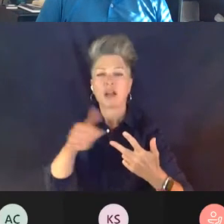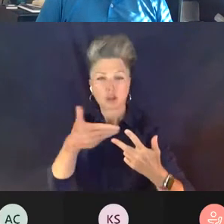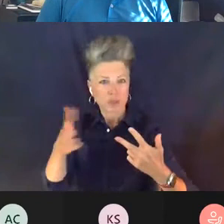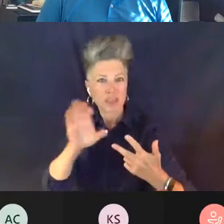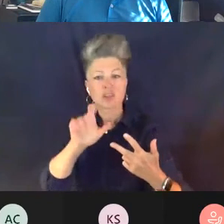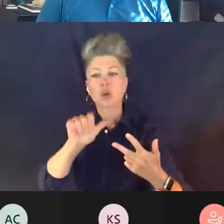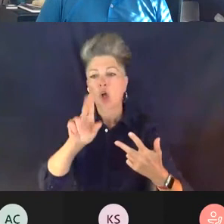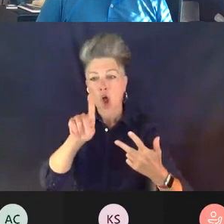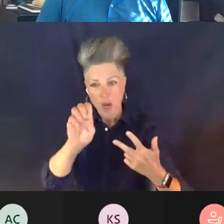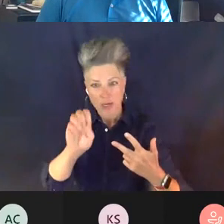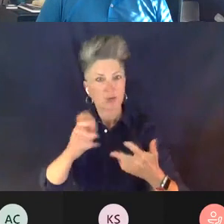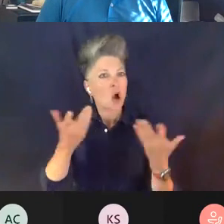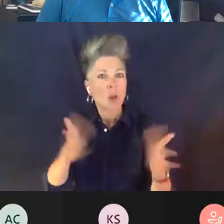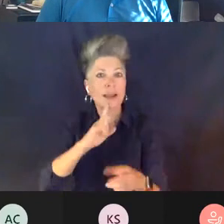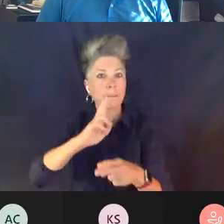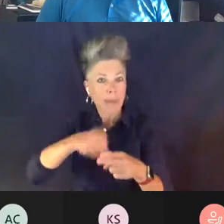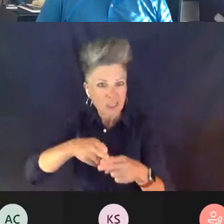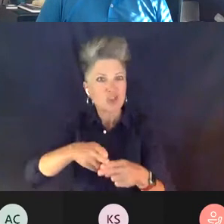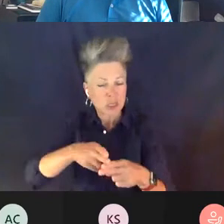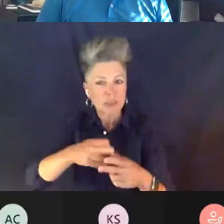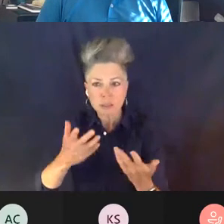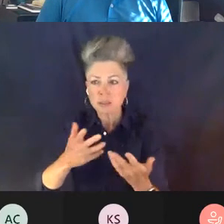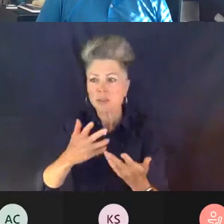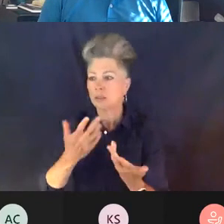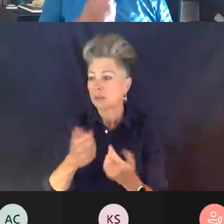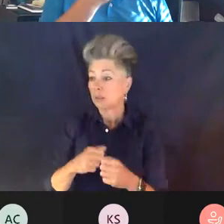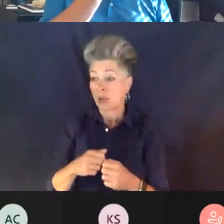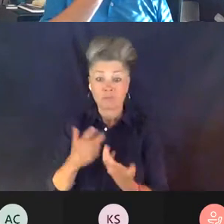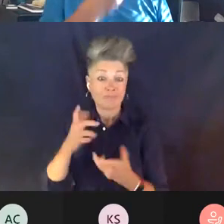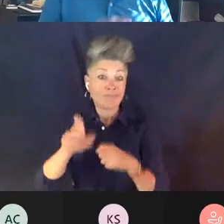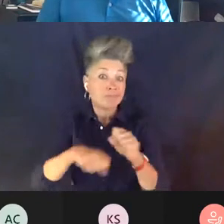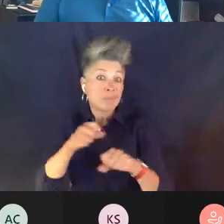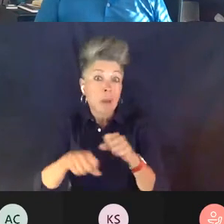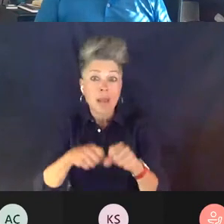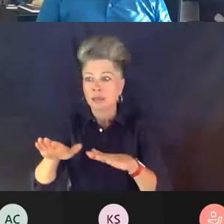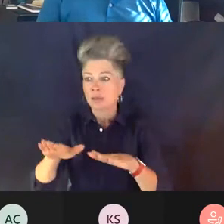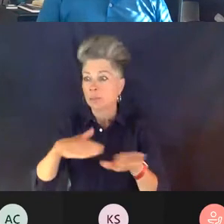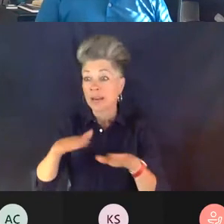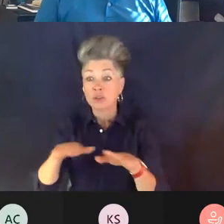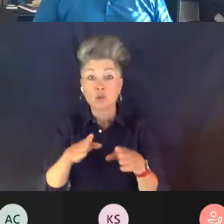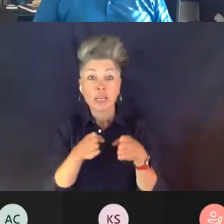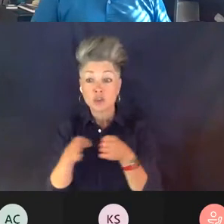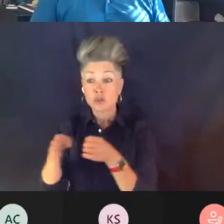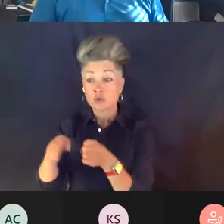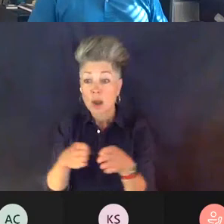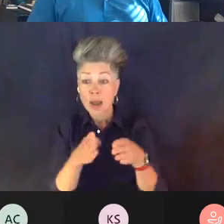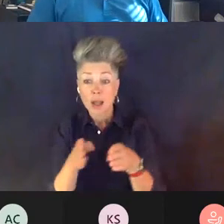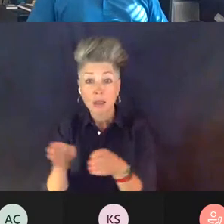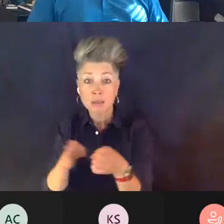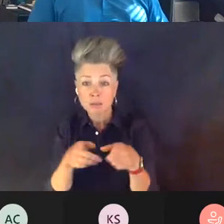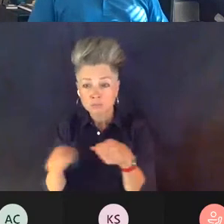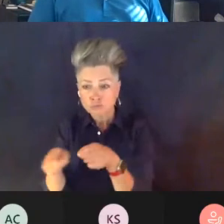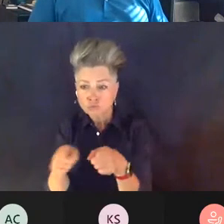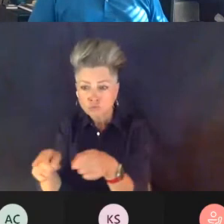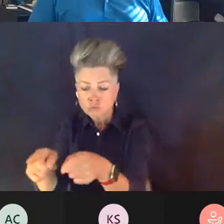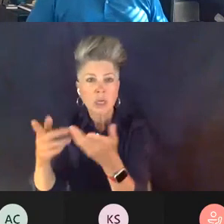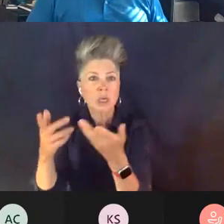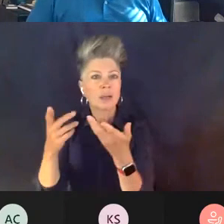and bike and pedestrian trails and pathways. So